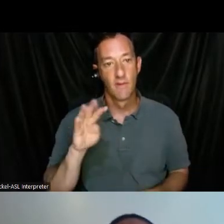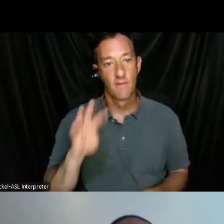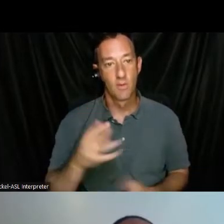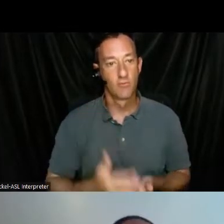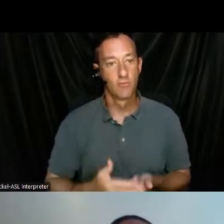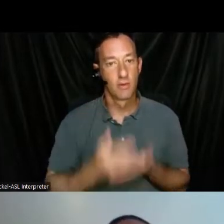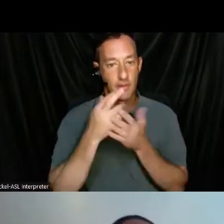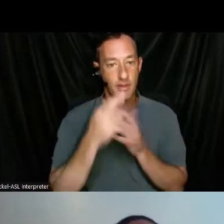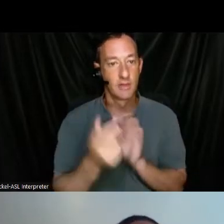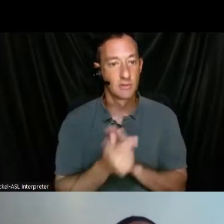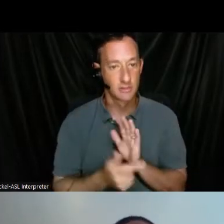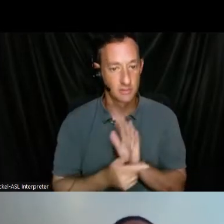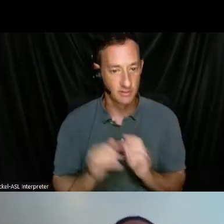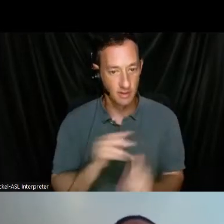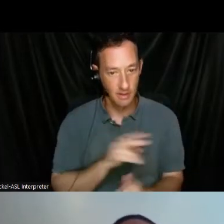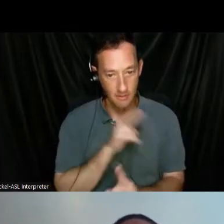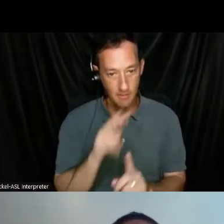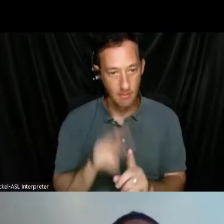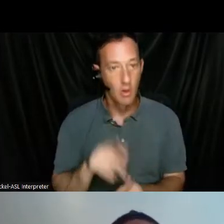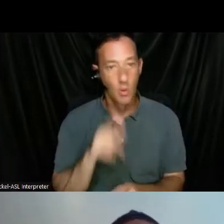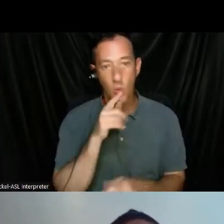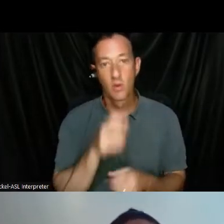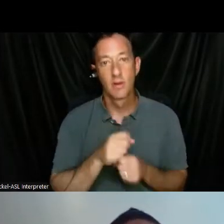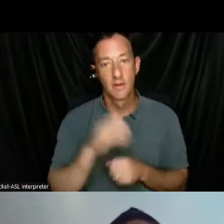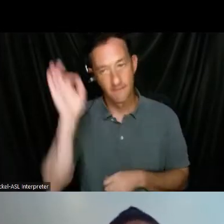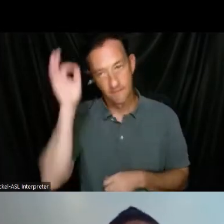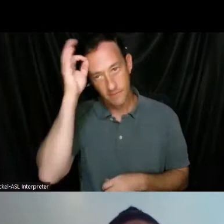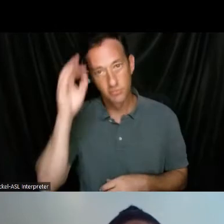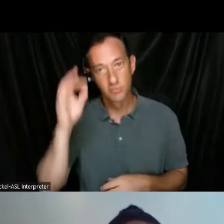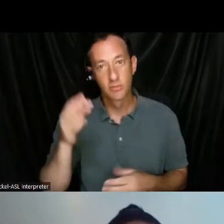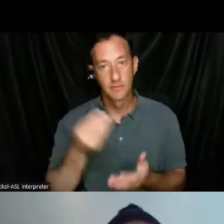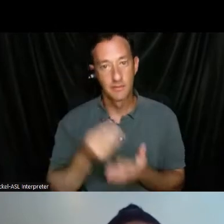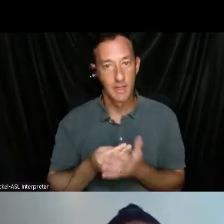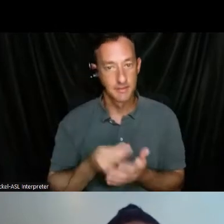Act, which applies to recipients of federal financial assistance.